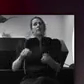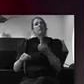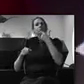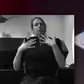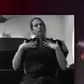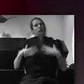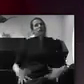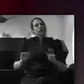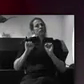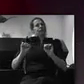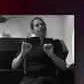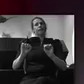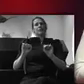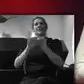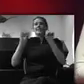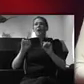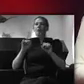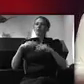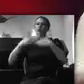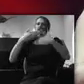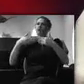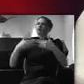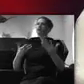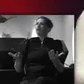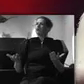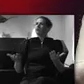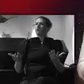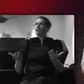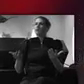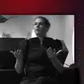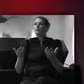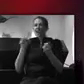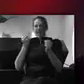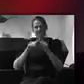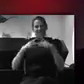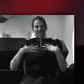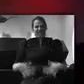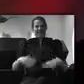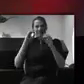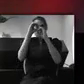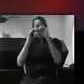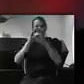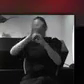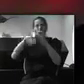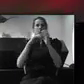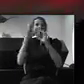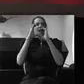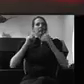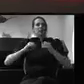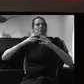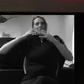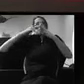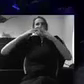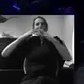look after a better cell communication. And what I see with my patients is they're developing a much stronger